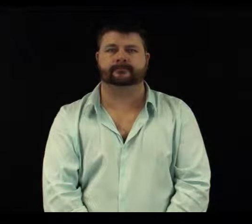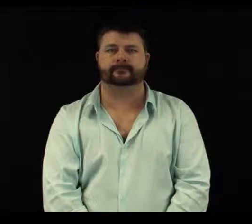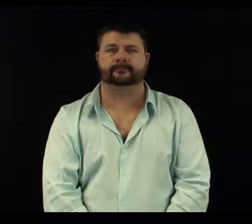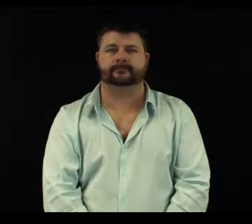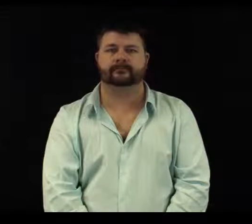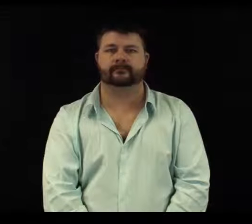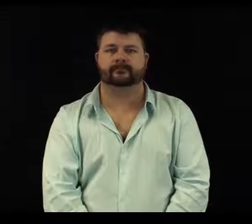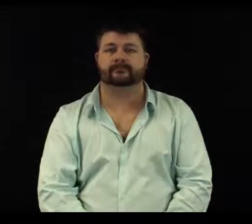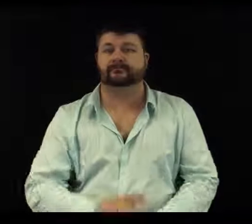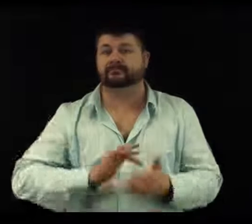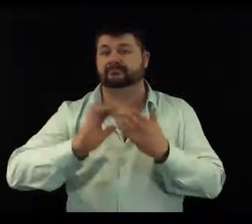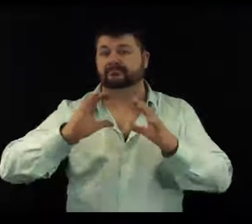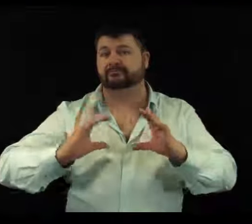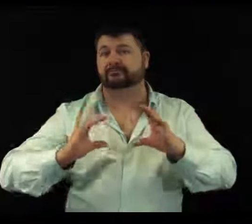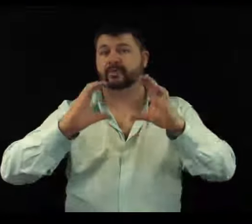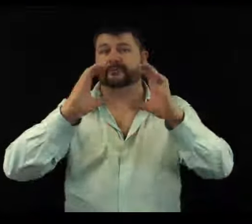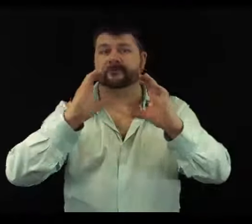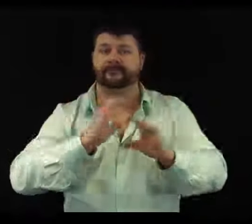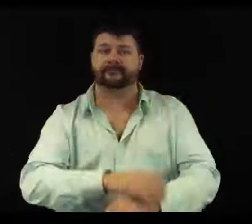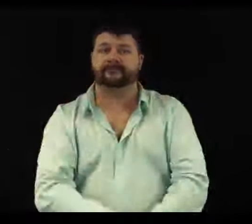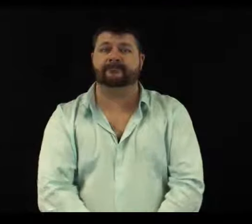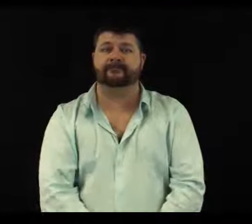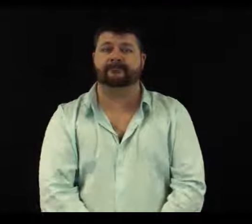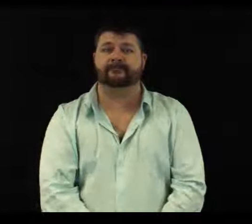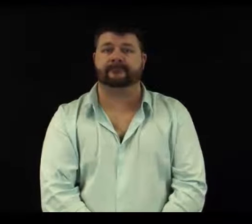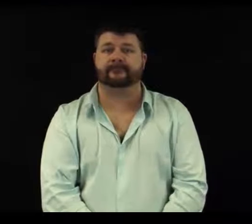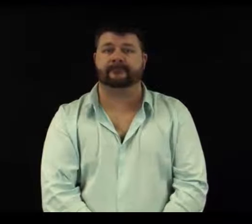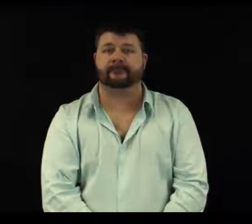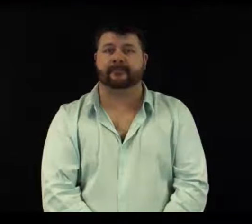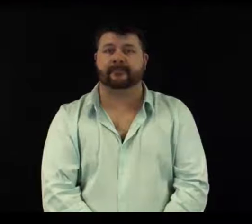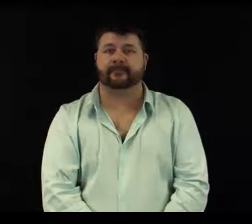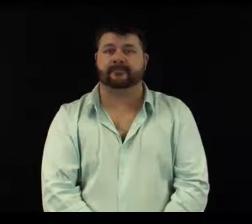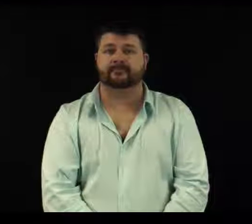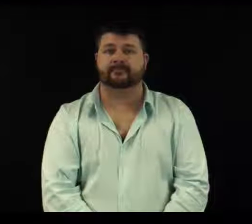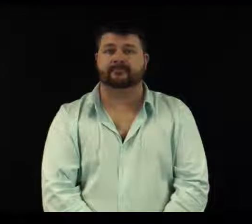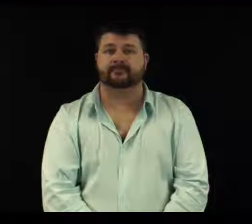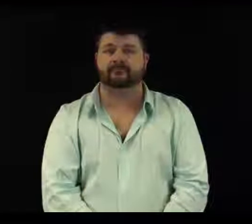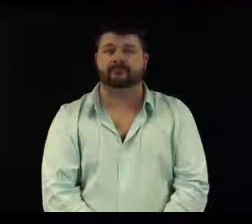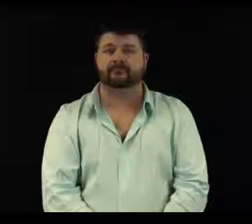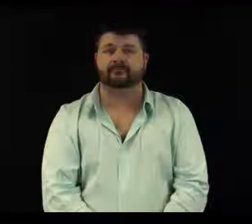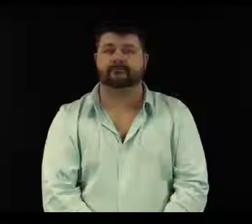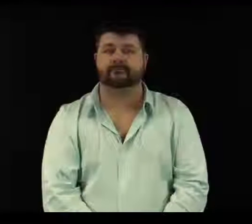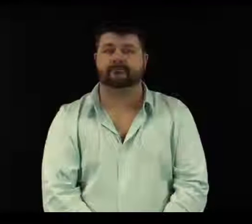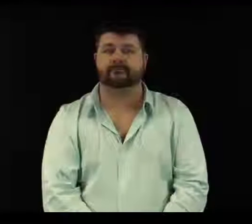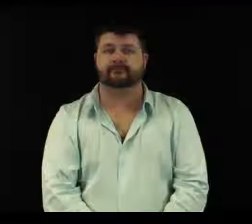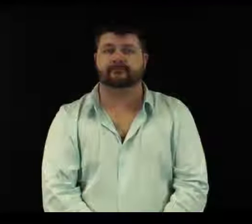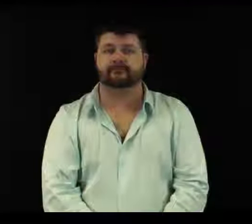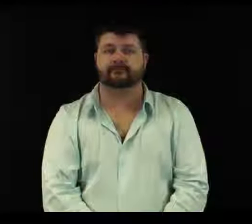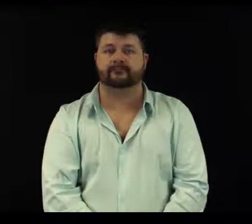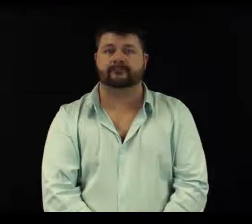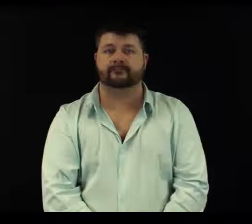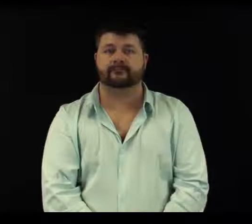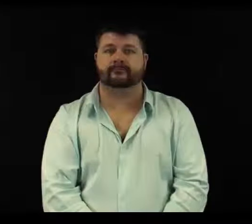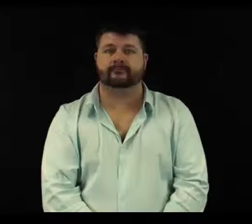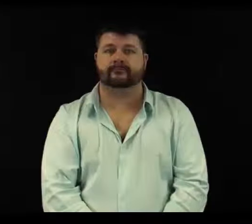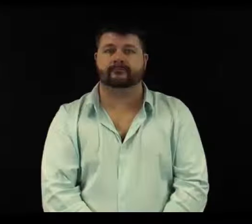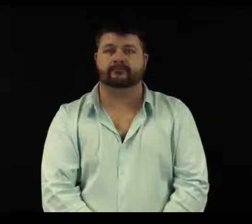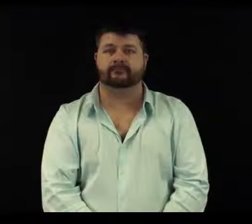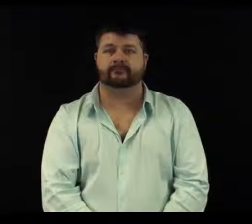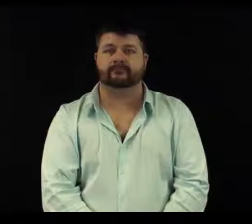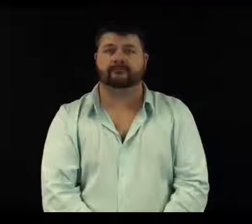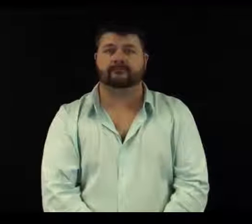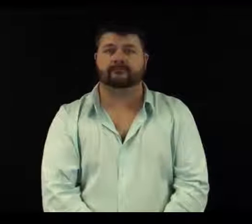will be grouped by all the different sections in the store that matched: songs, albums, movies, etc. From the search